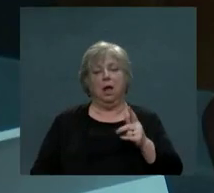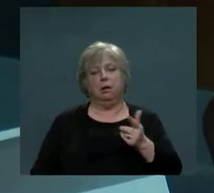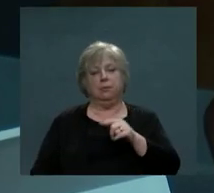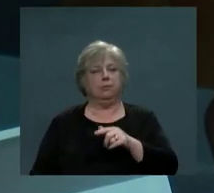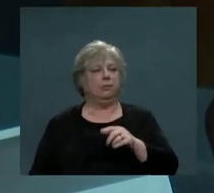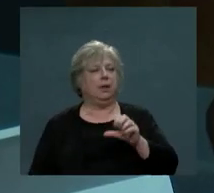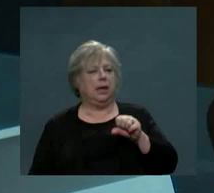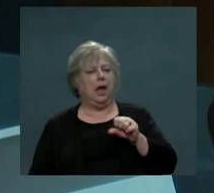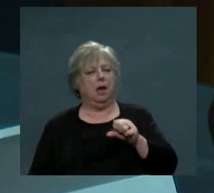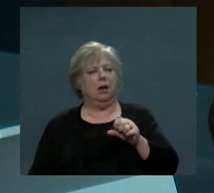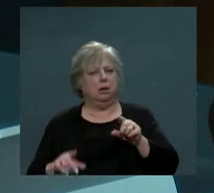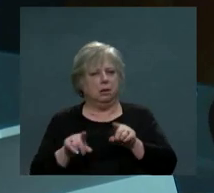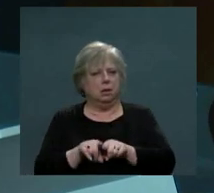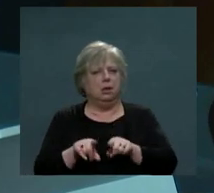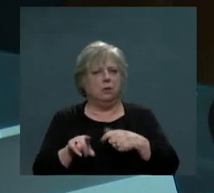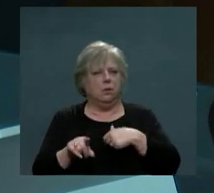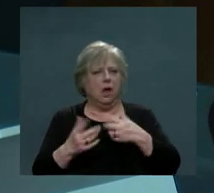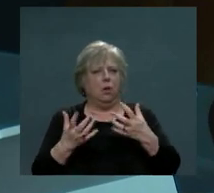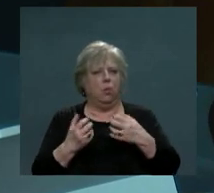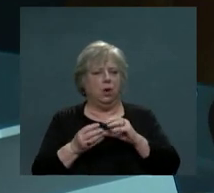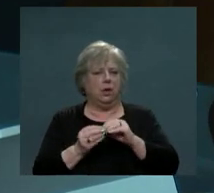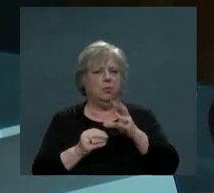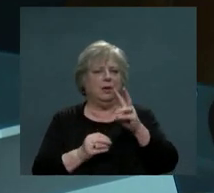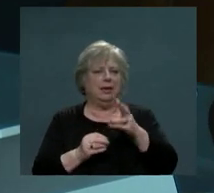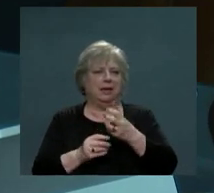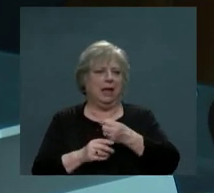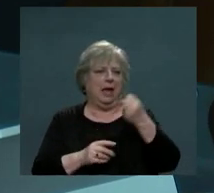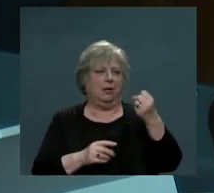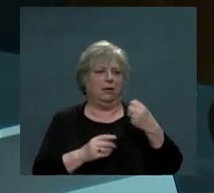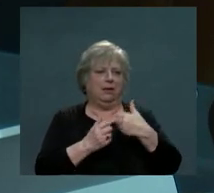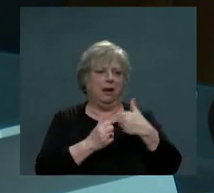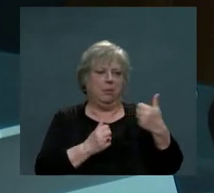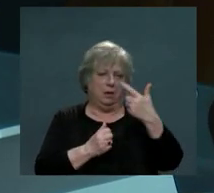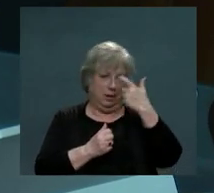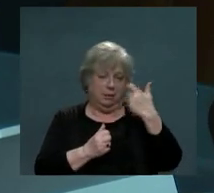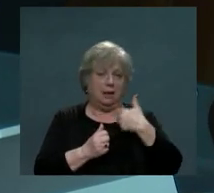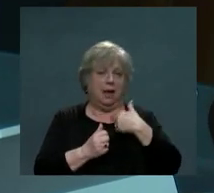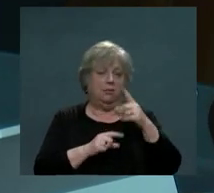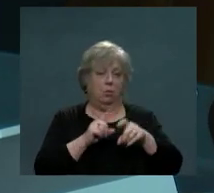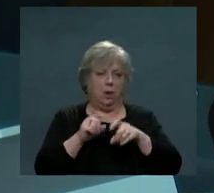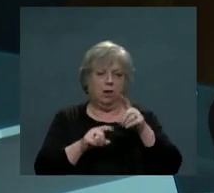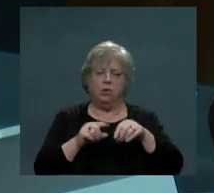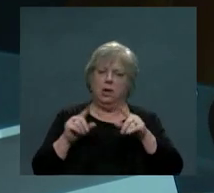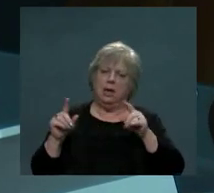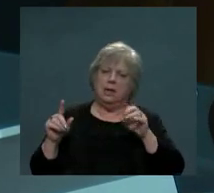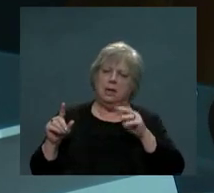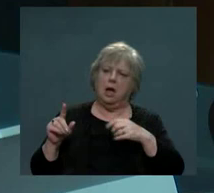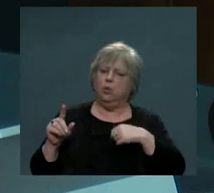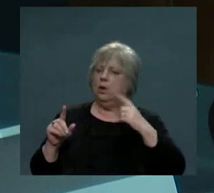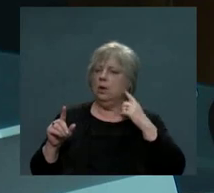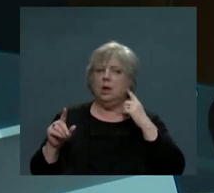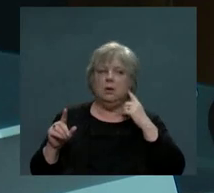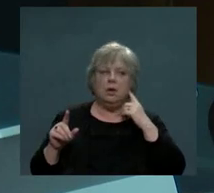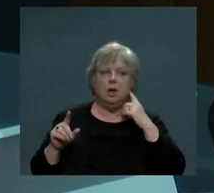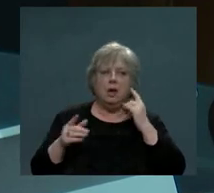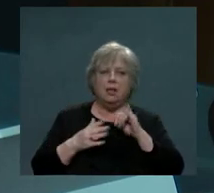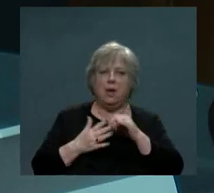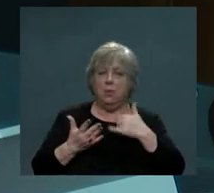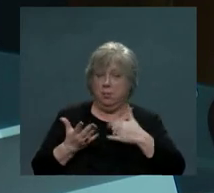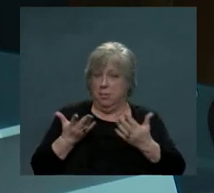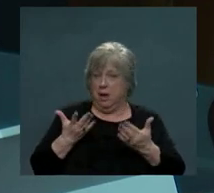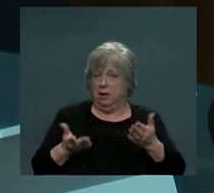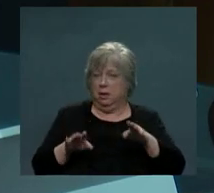I also want item 6 held separate because I have questions on it. At a time that we're hearing that we might close one of our